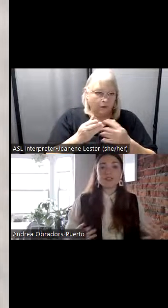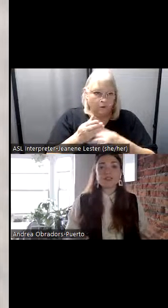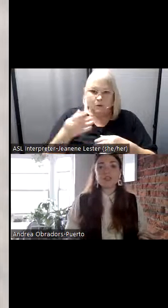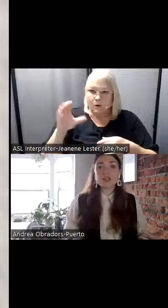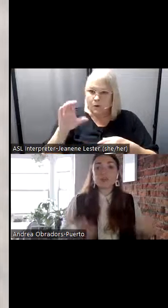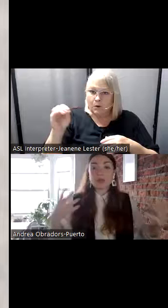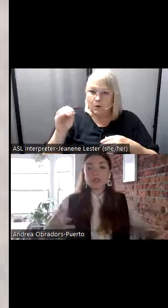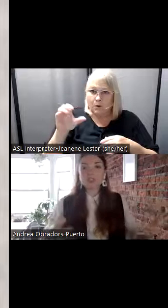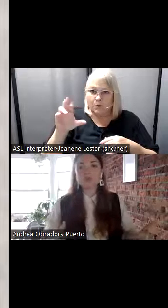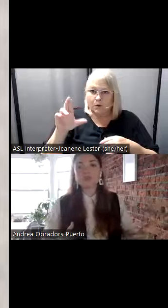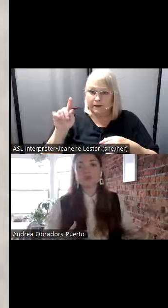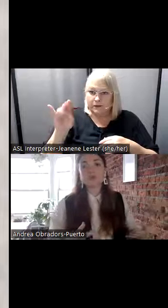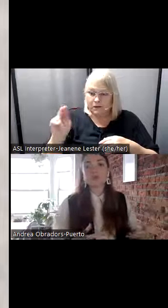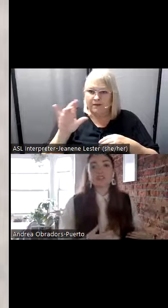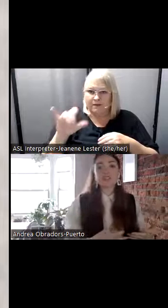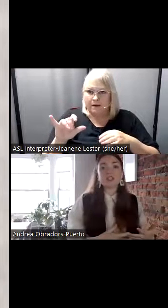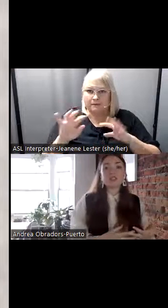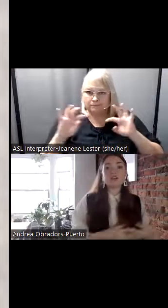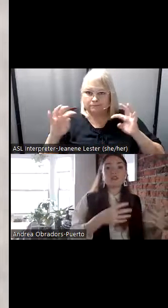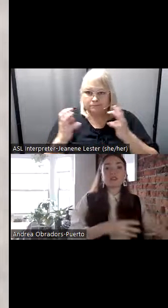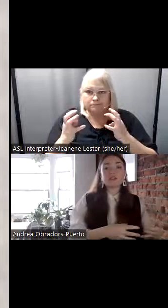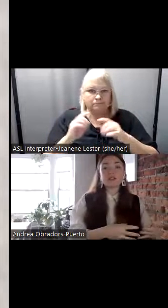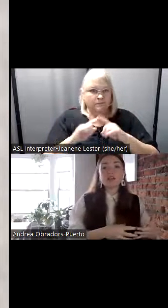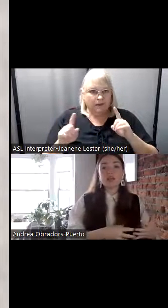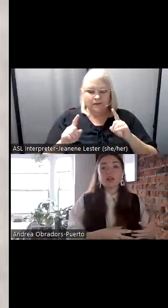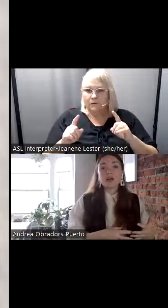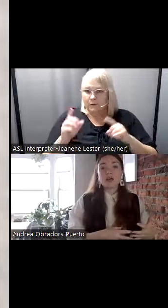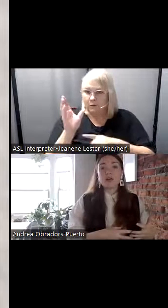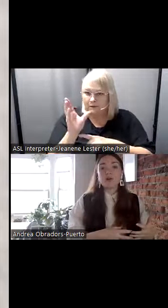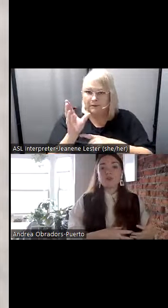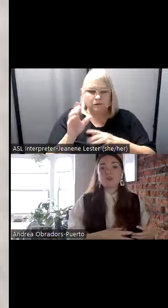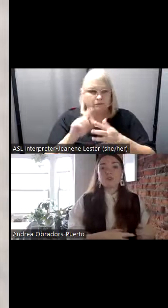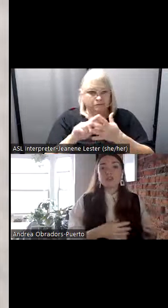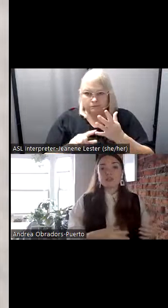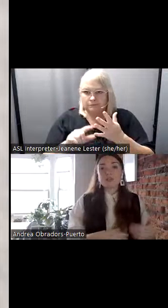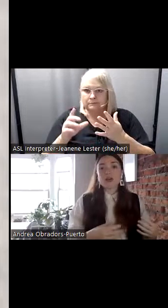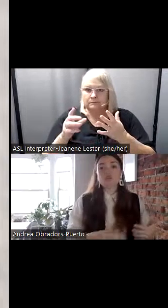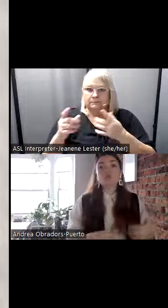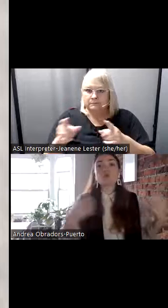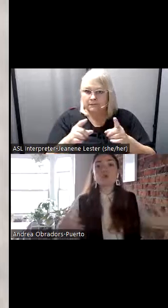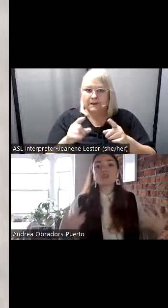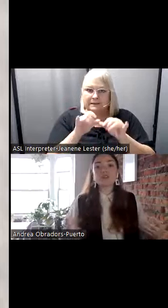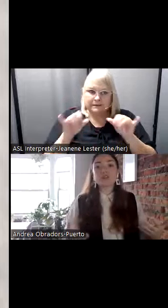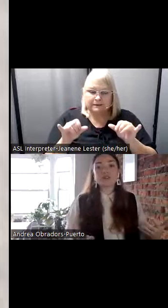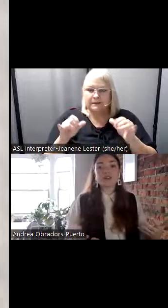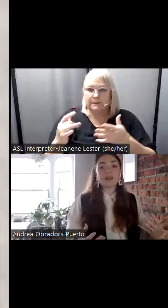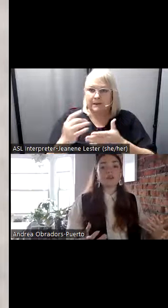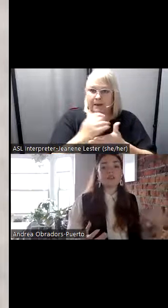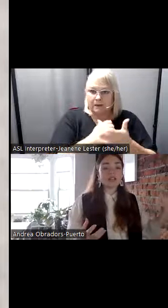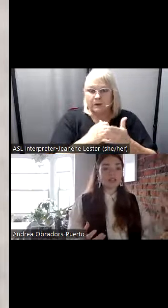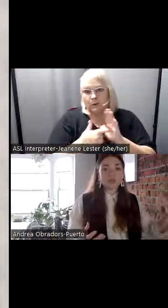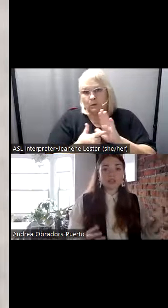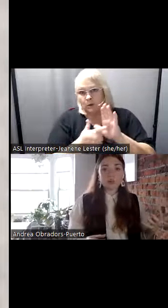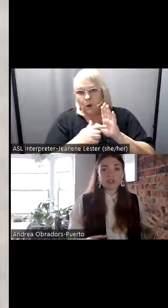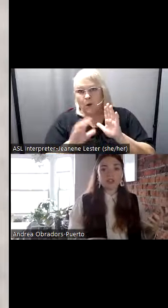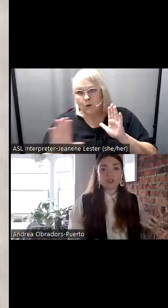the facilitation of spaces where different representations of the service or system gather to promote their creativity by using